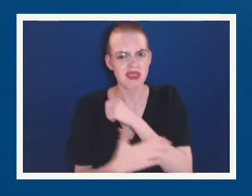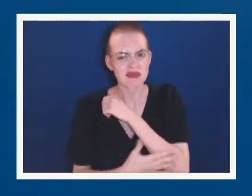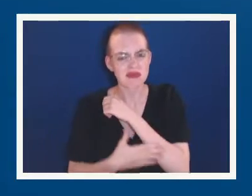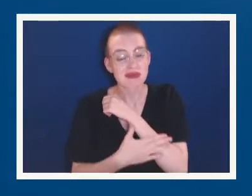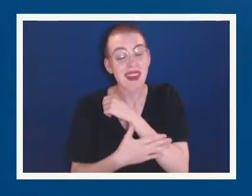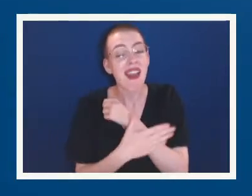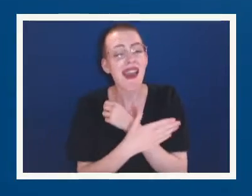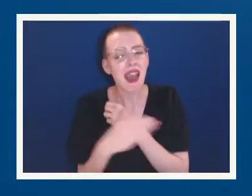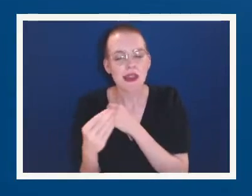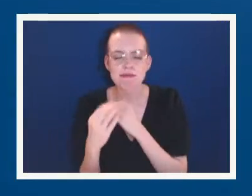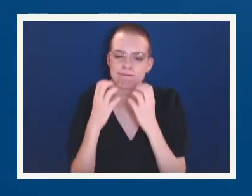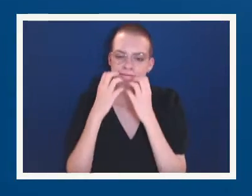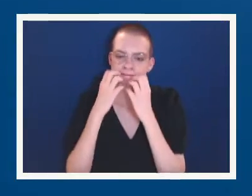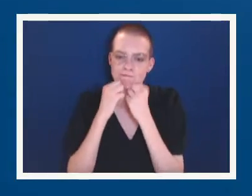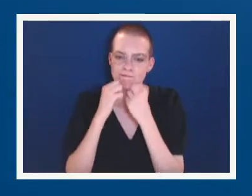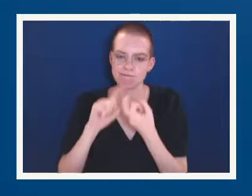friend.